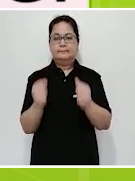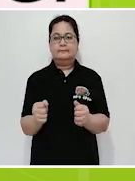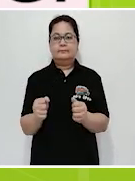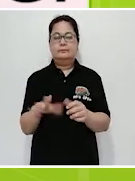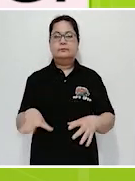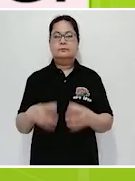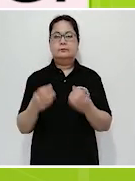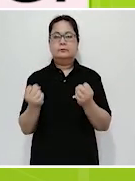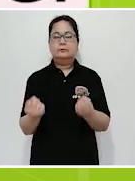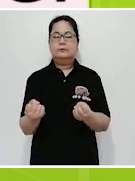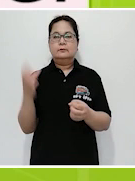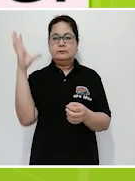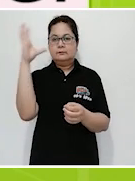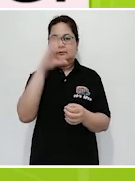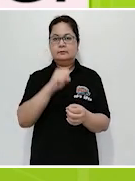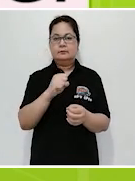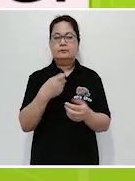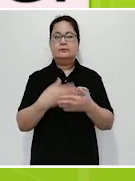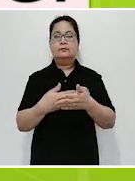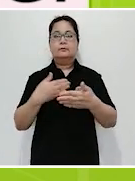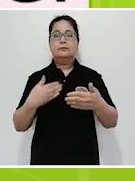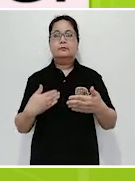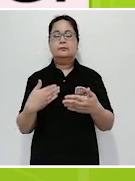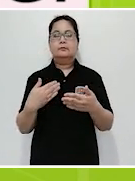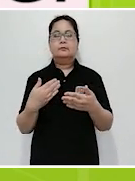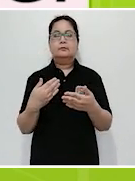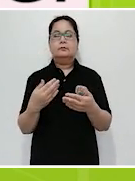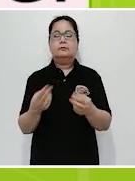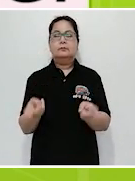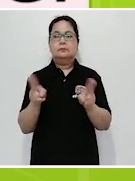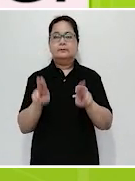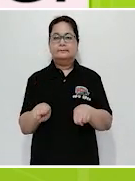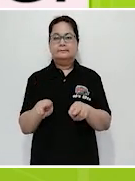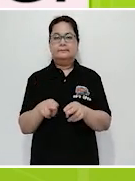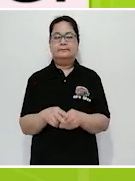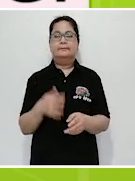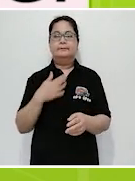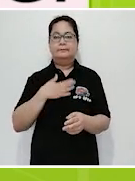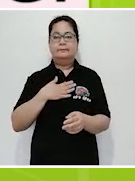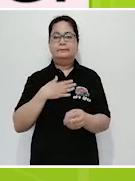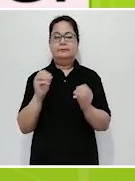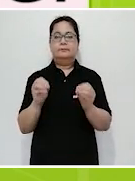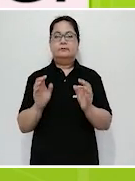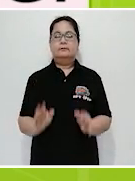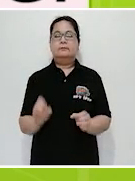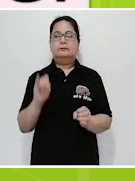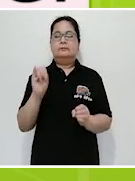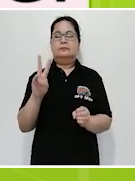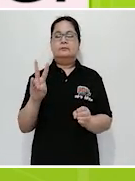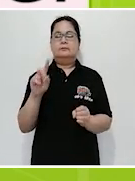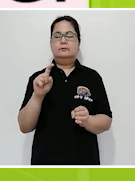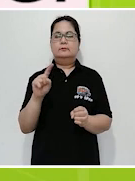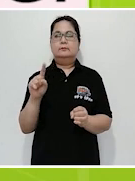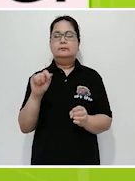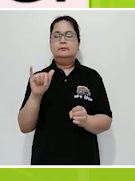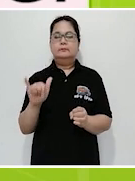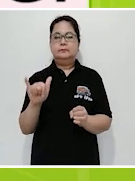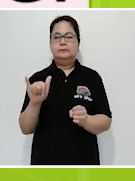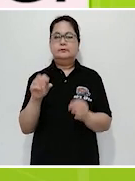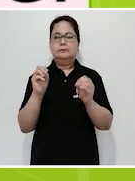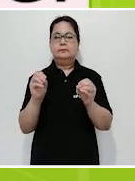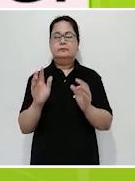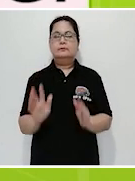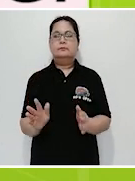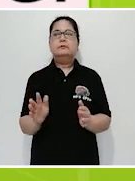capability on how to anticipate before something will occur. I am Ma'am Ivy Dizon, your